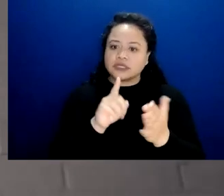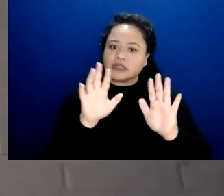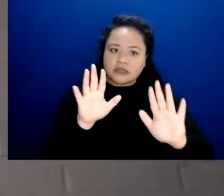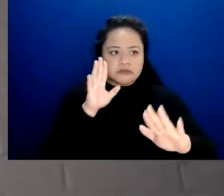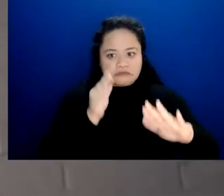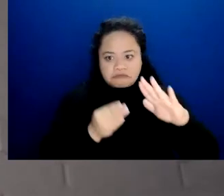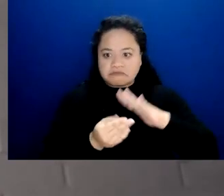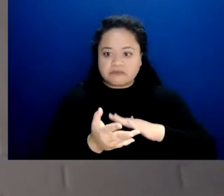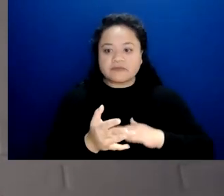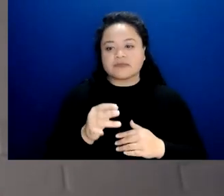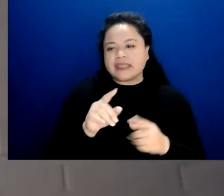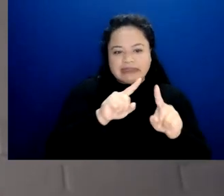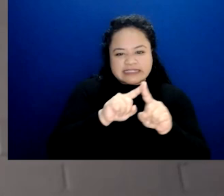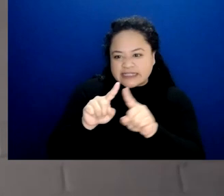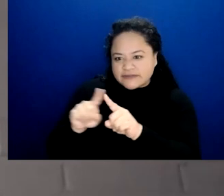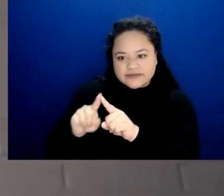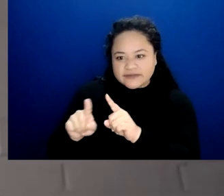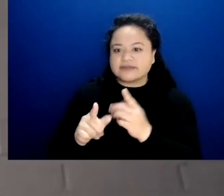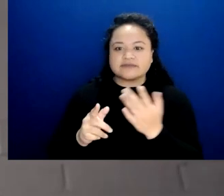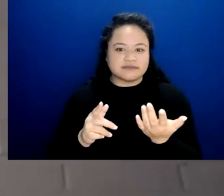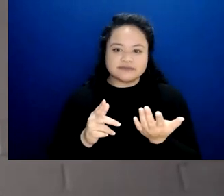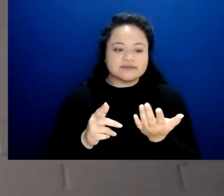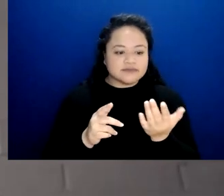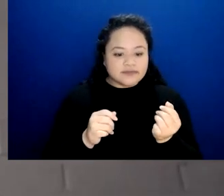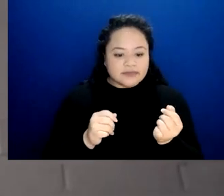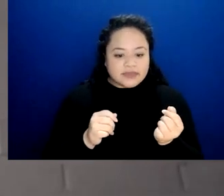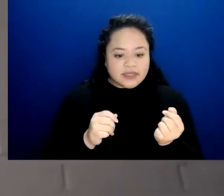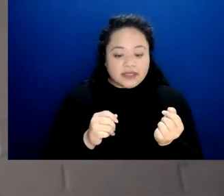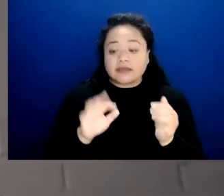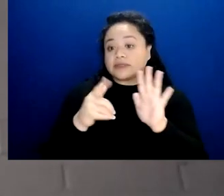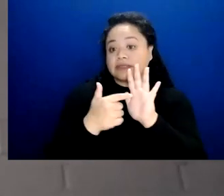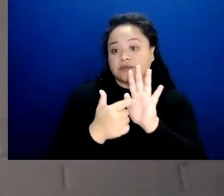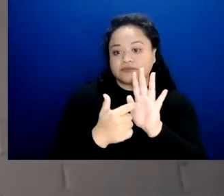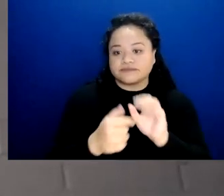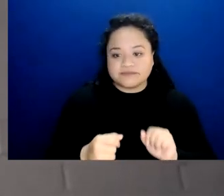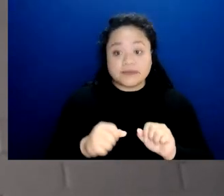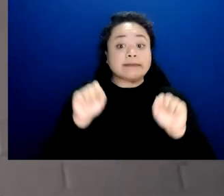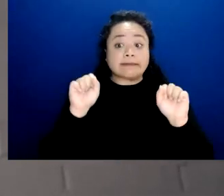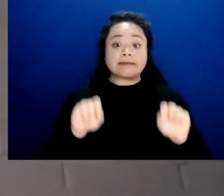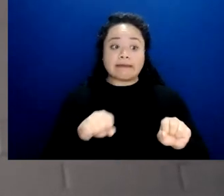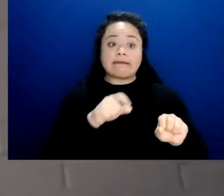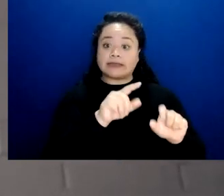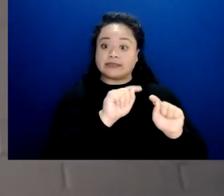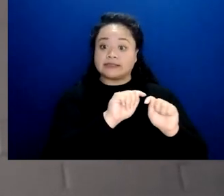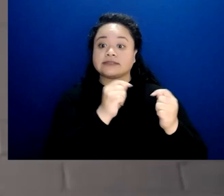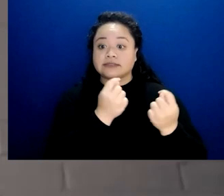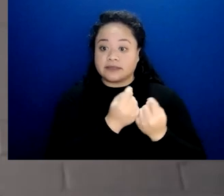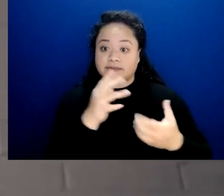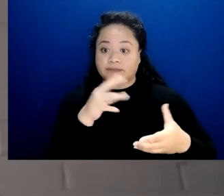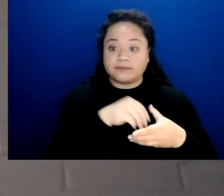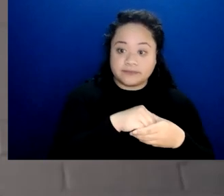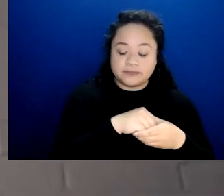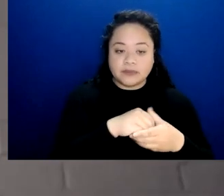a lot of different pieces. Say, for example, I'll give you an example. You could play on a team, right? And one of your